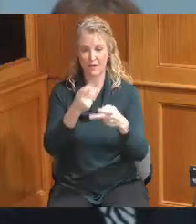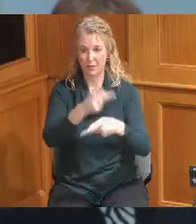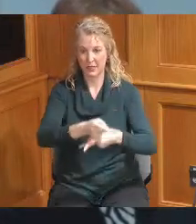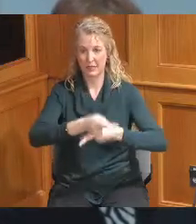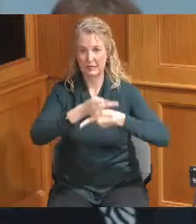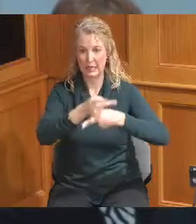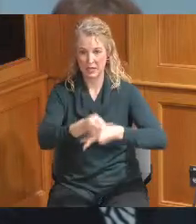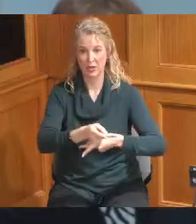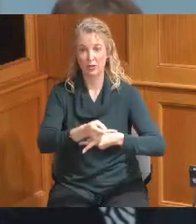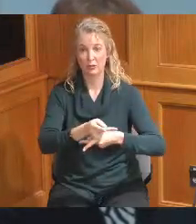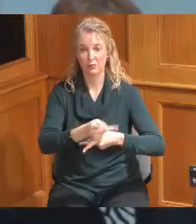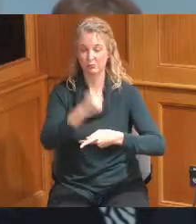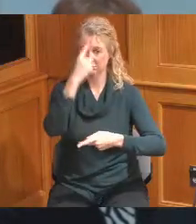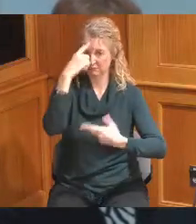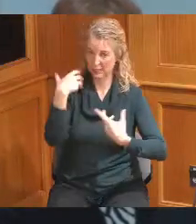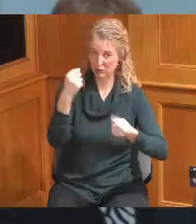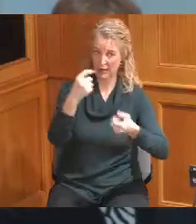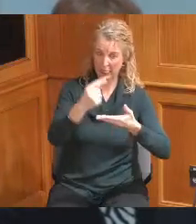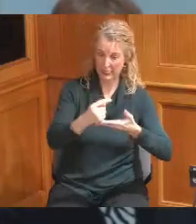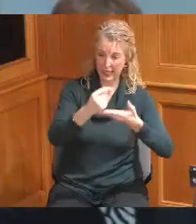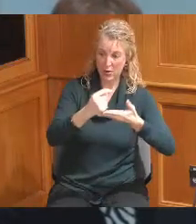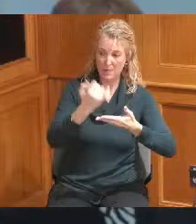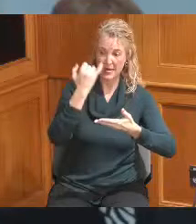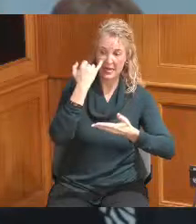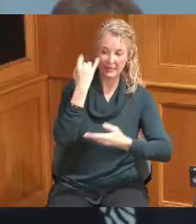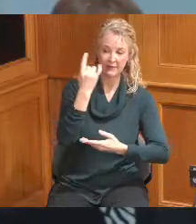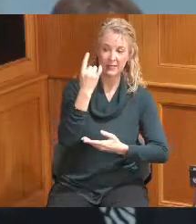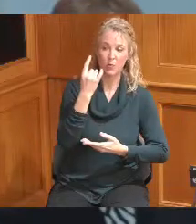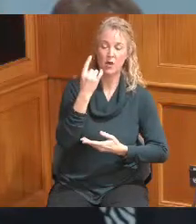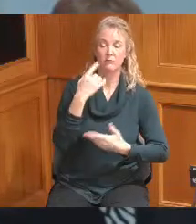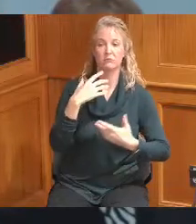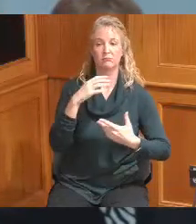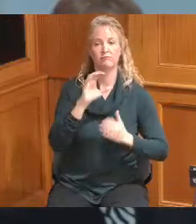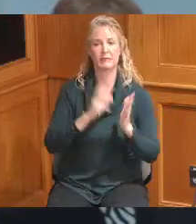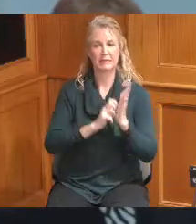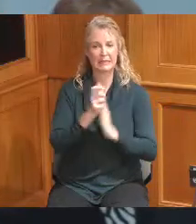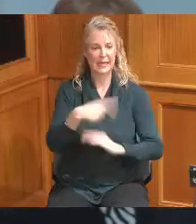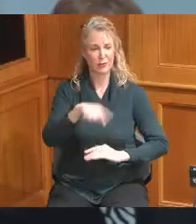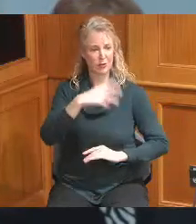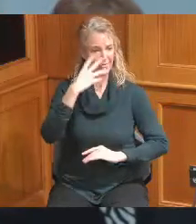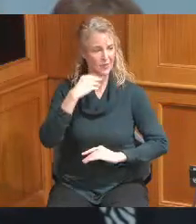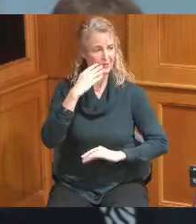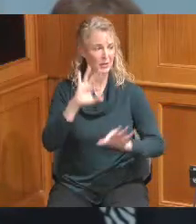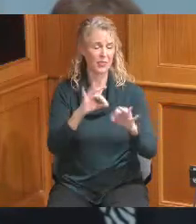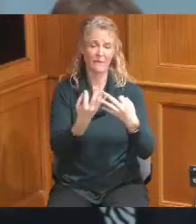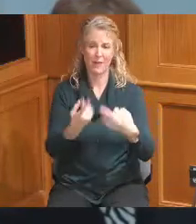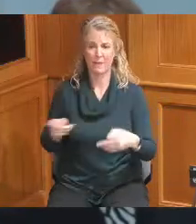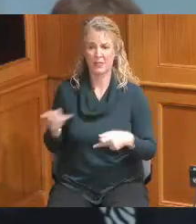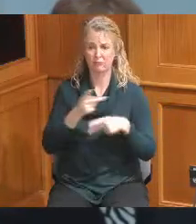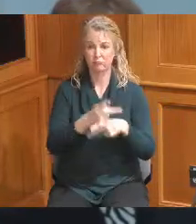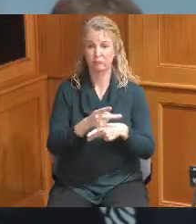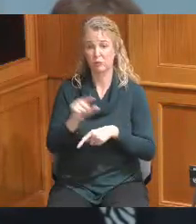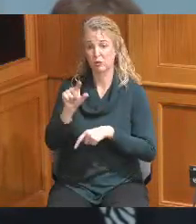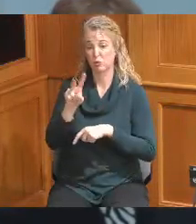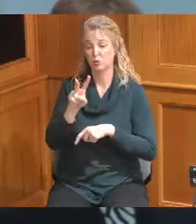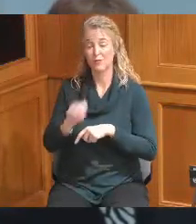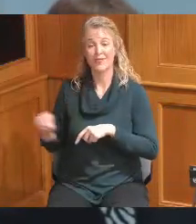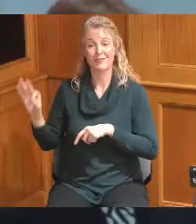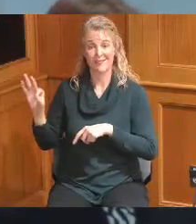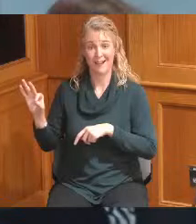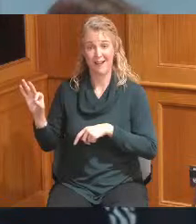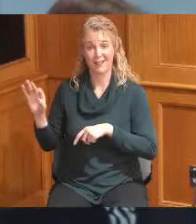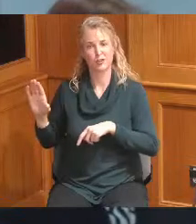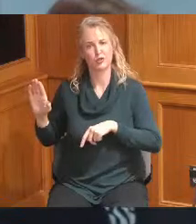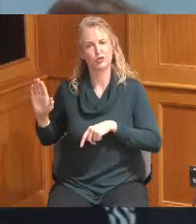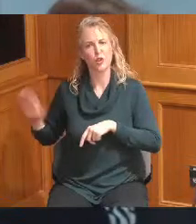care, providing mental health therapy to cancer patients and their families. In 2009, she